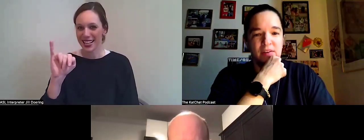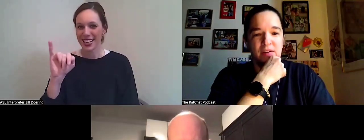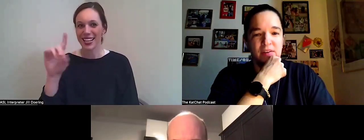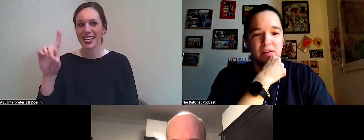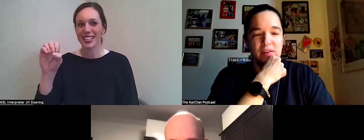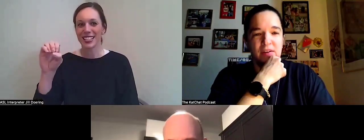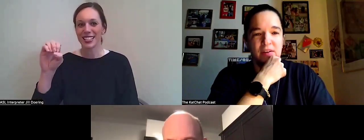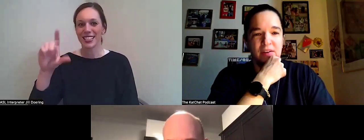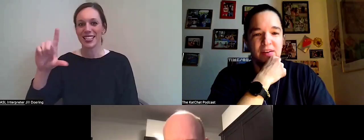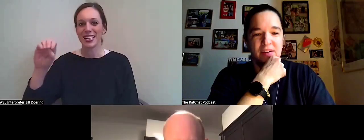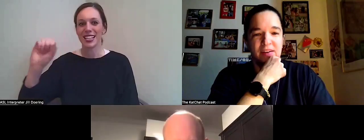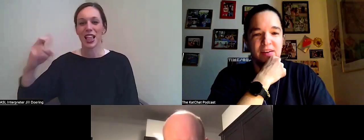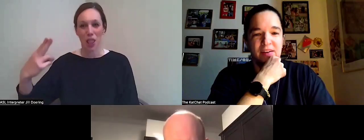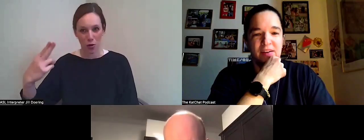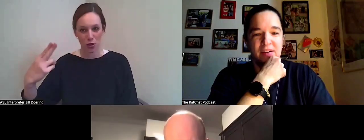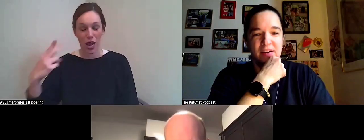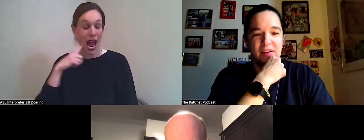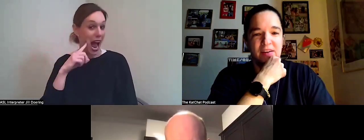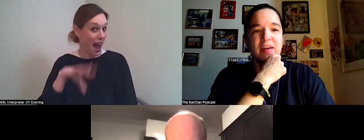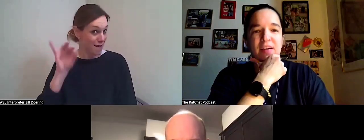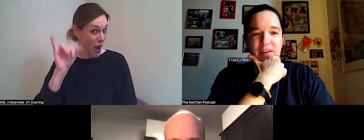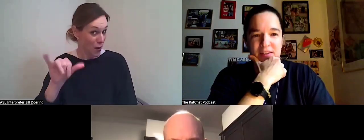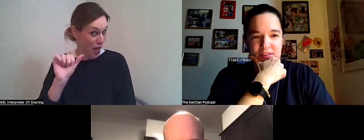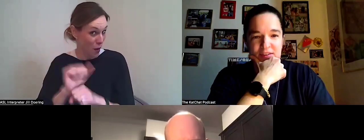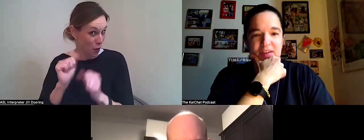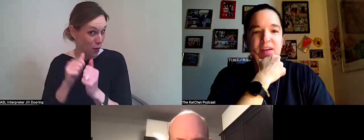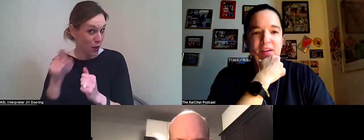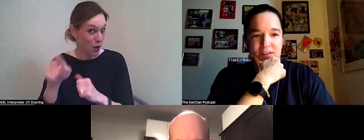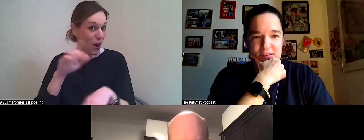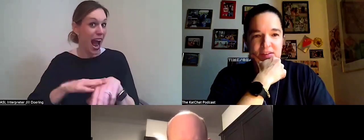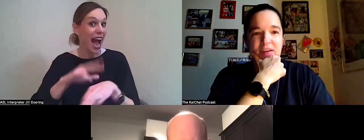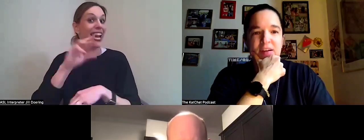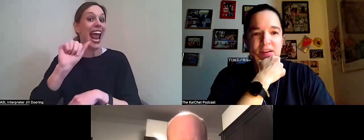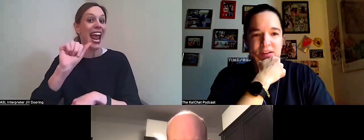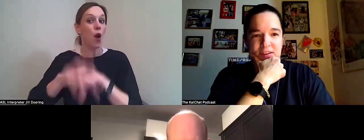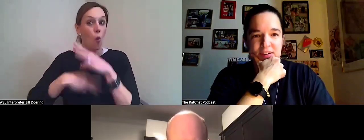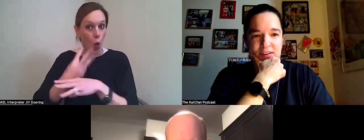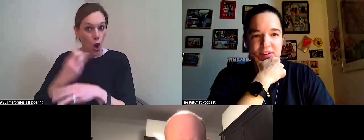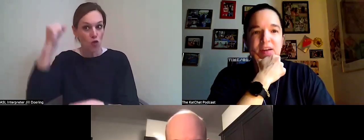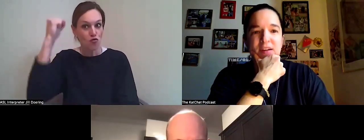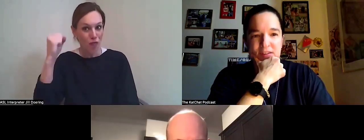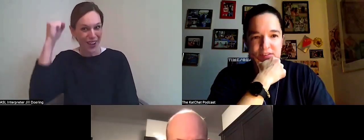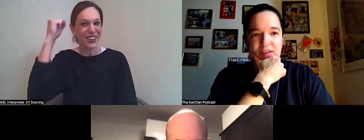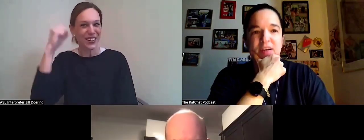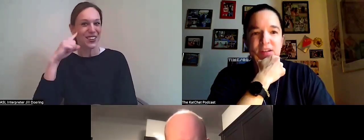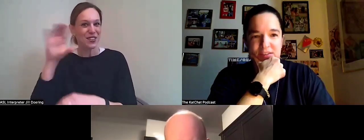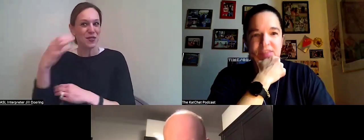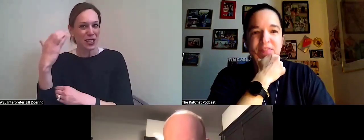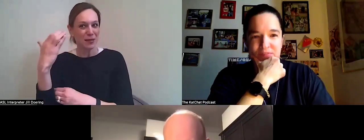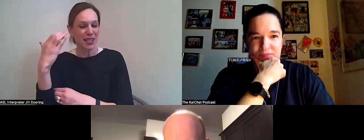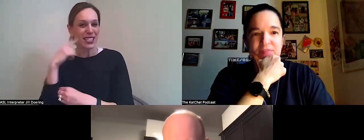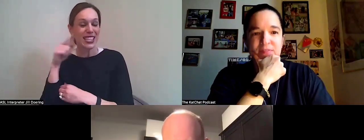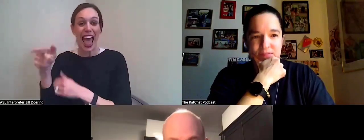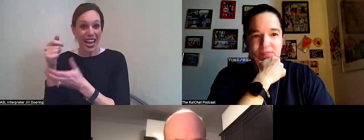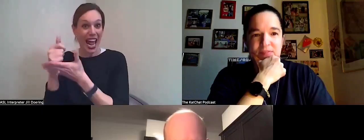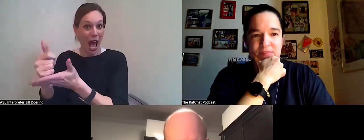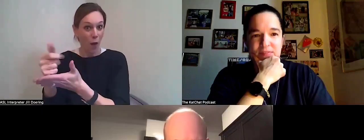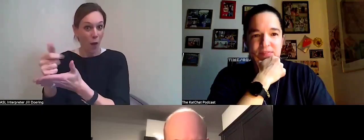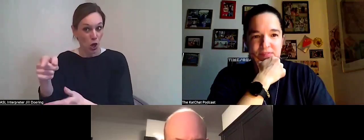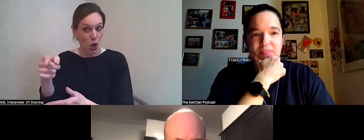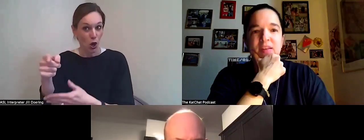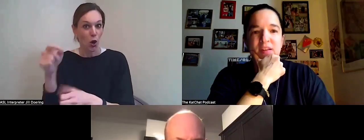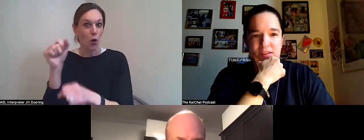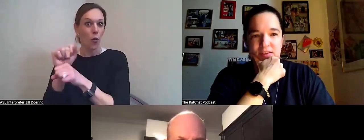working with her on A World Record Christmas helped working with her again on our